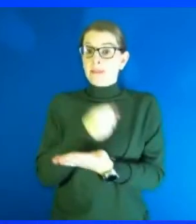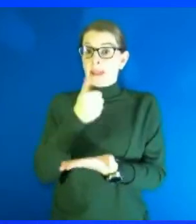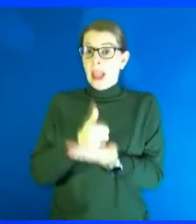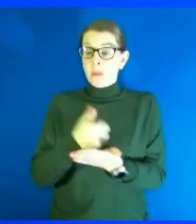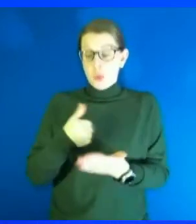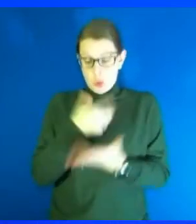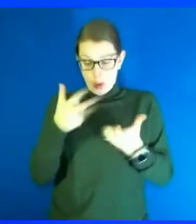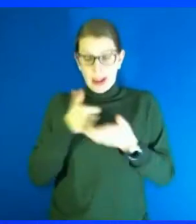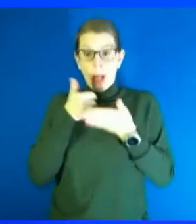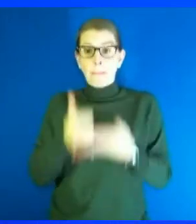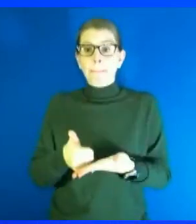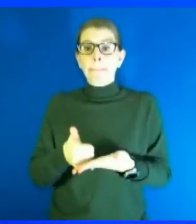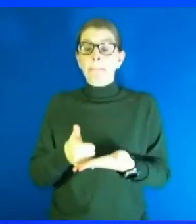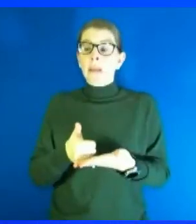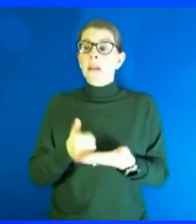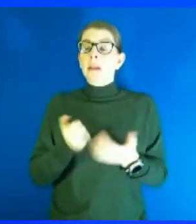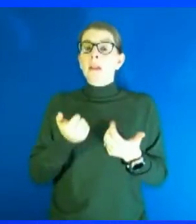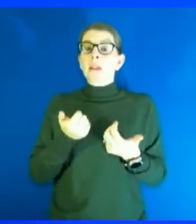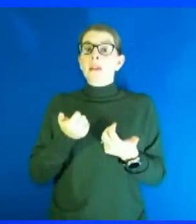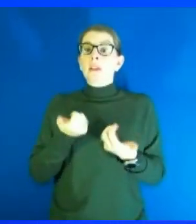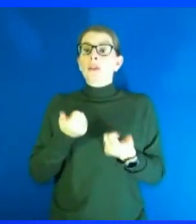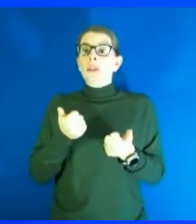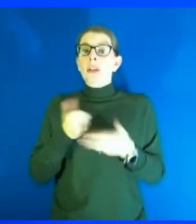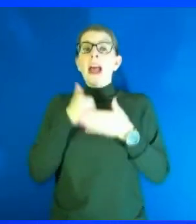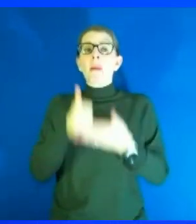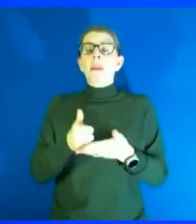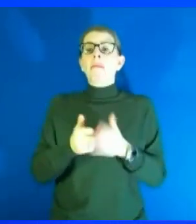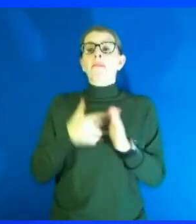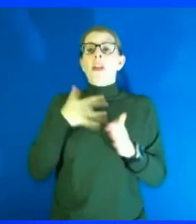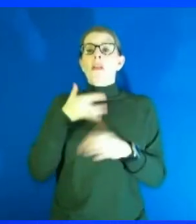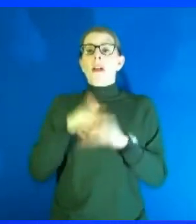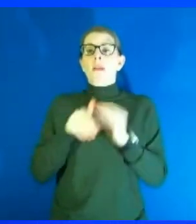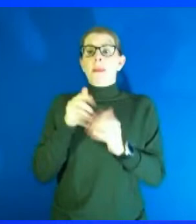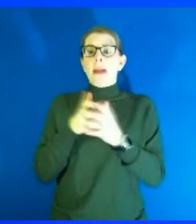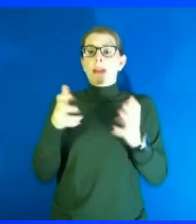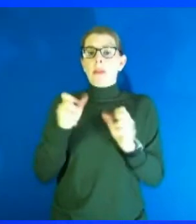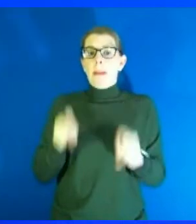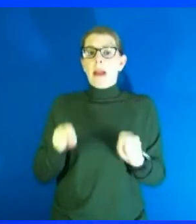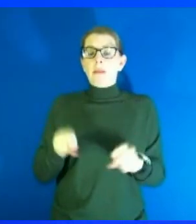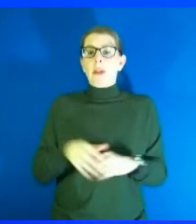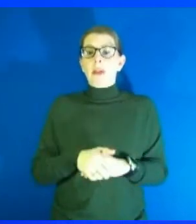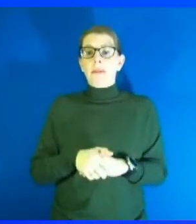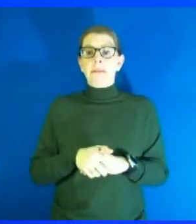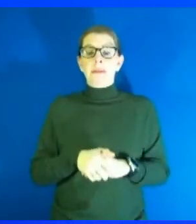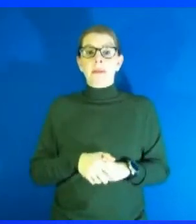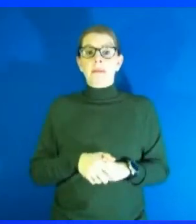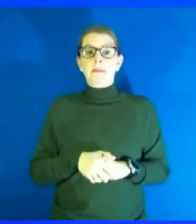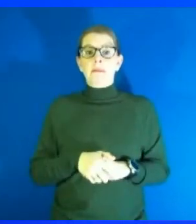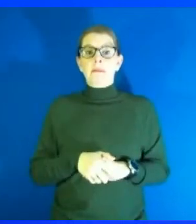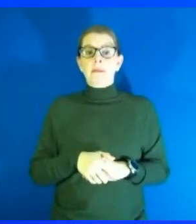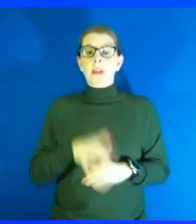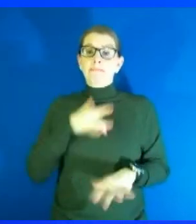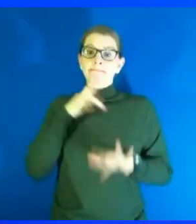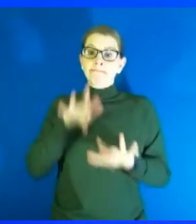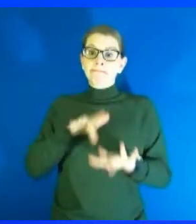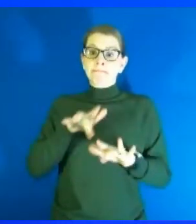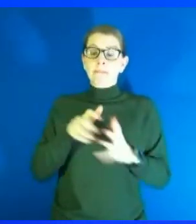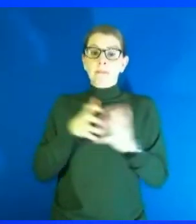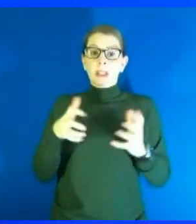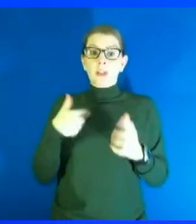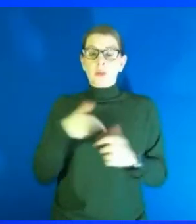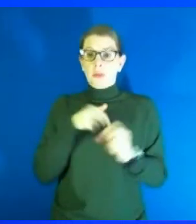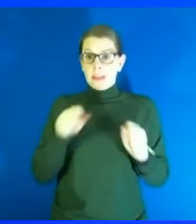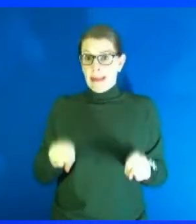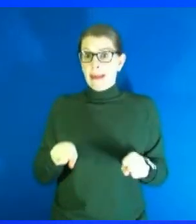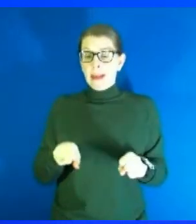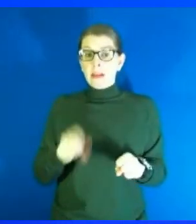them. We try to make them as comfortable as we possibly can. You just have to be very empathetic the best that you can. You have to understand that this is coming